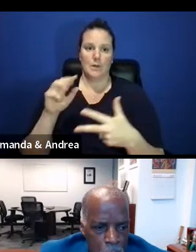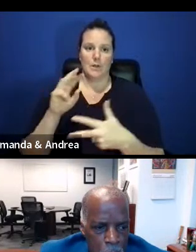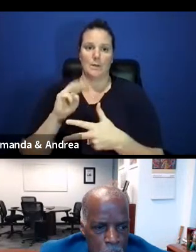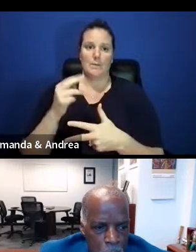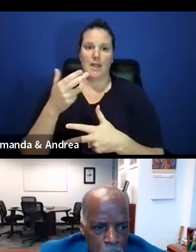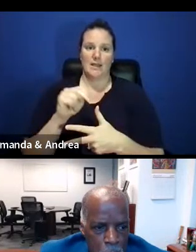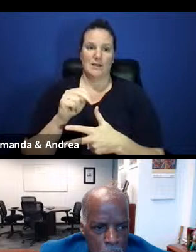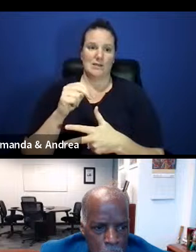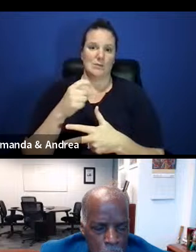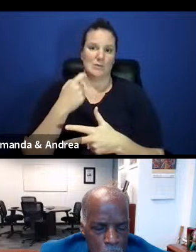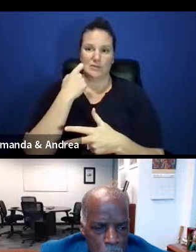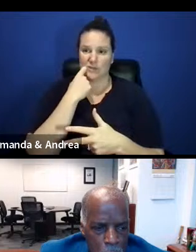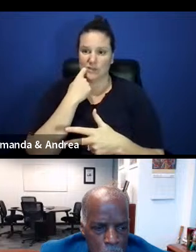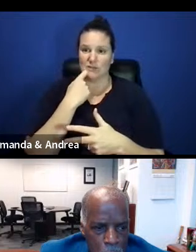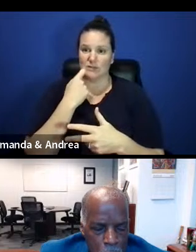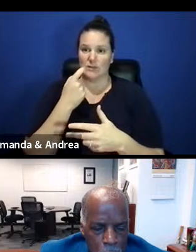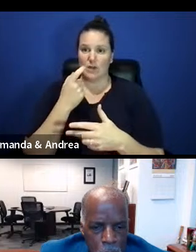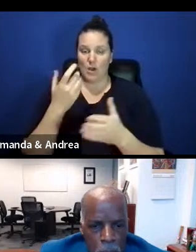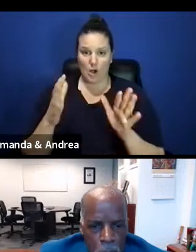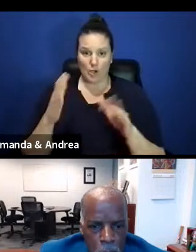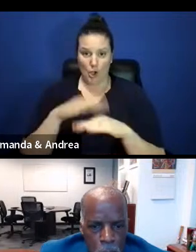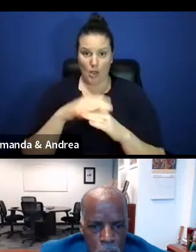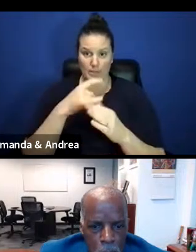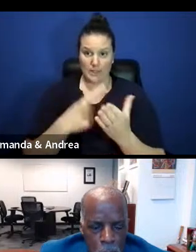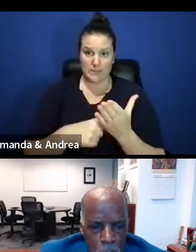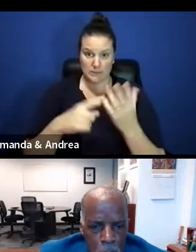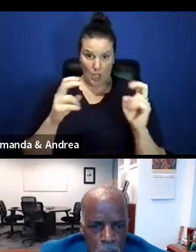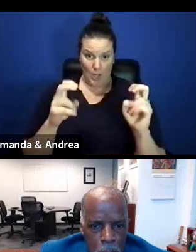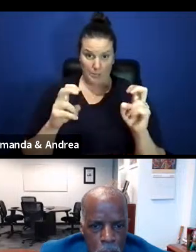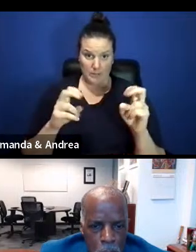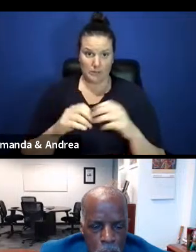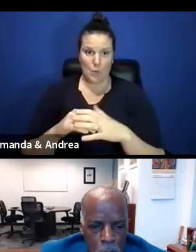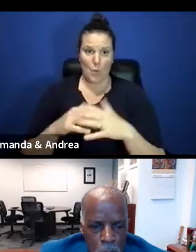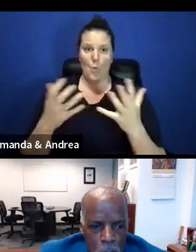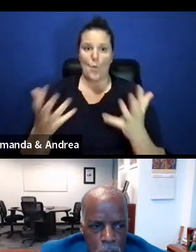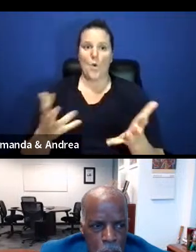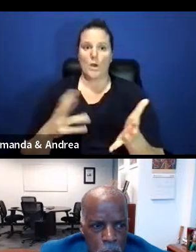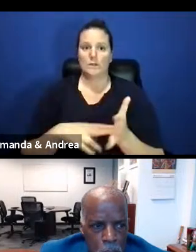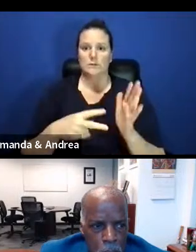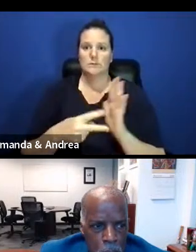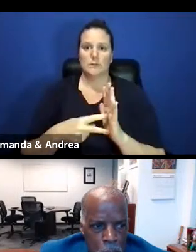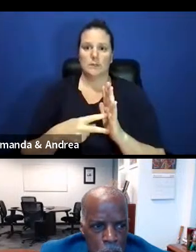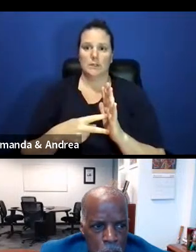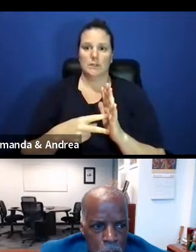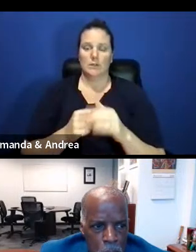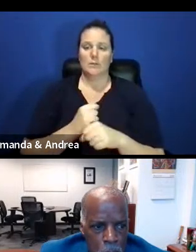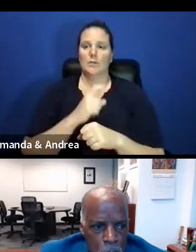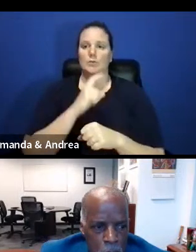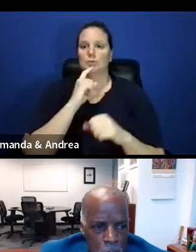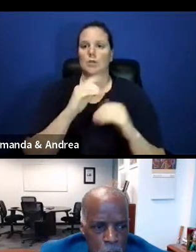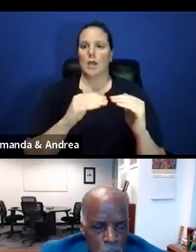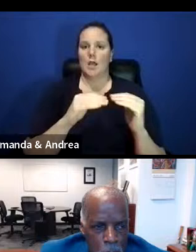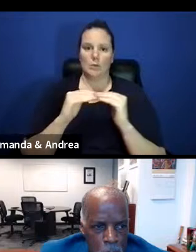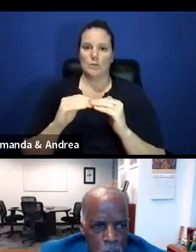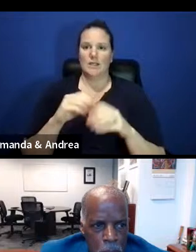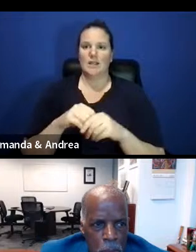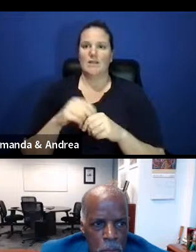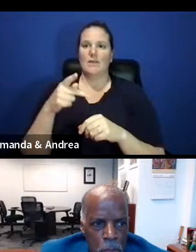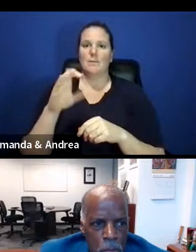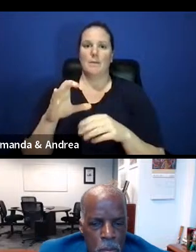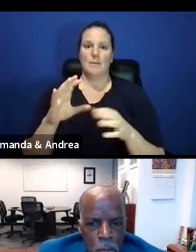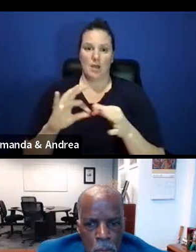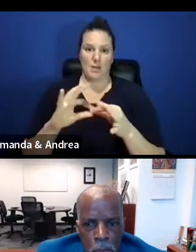because we've already gotten onto this topic. What does it mean to ensure equity in the public